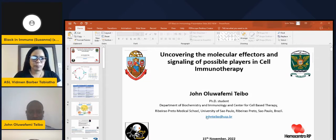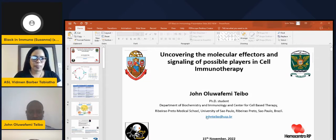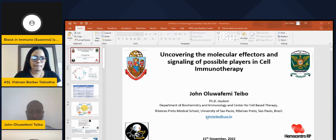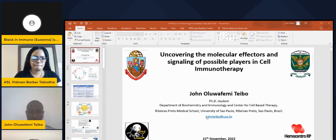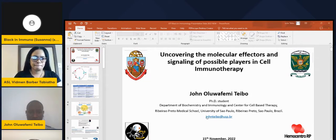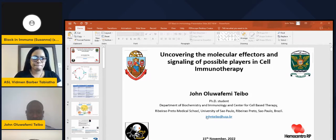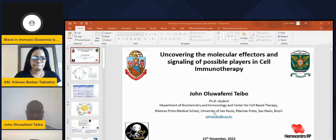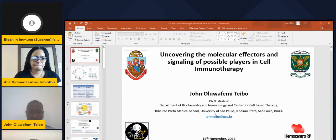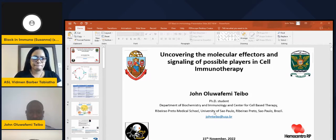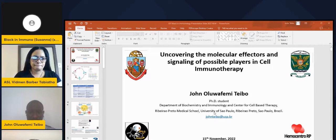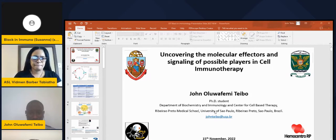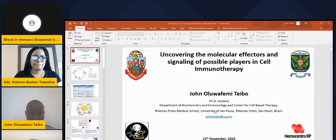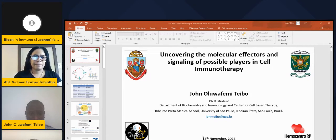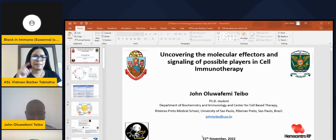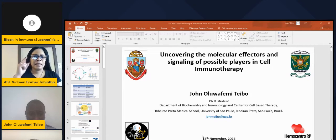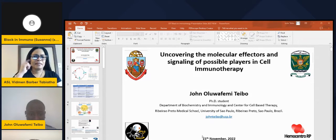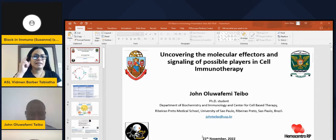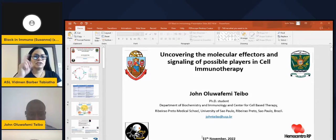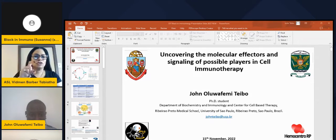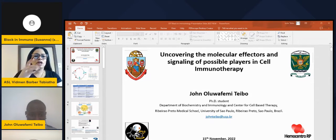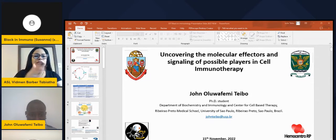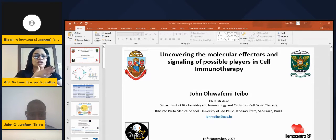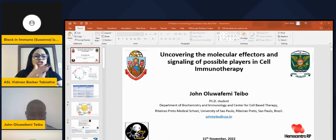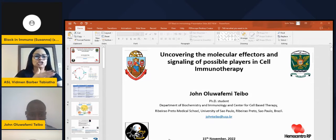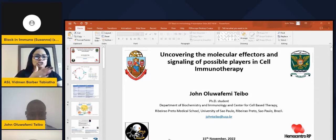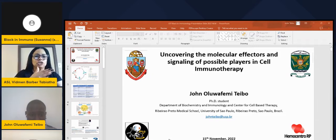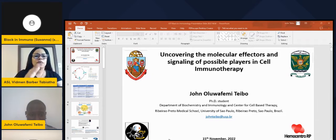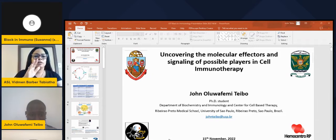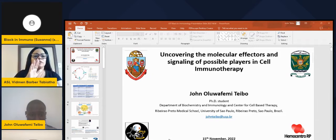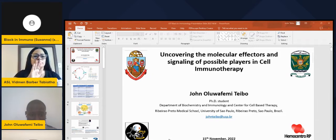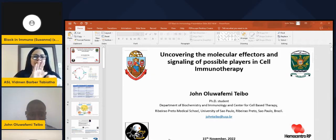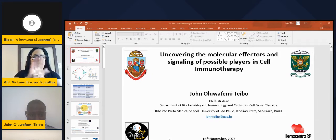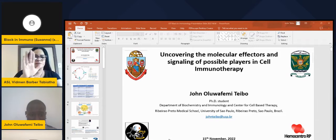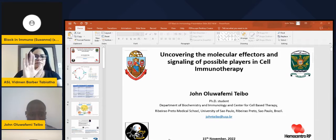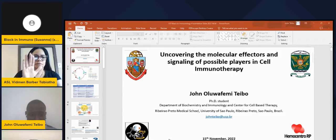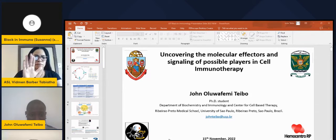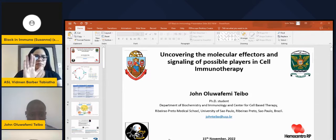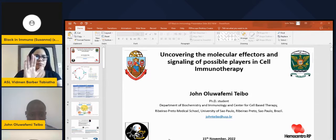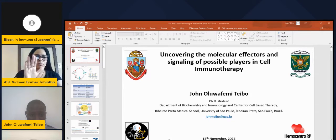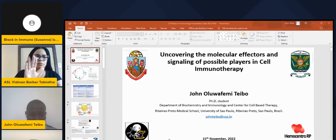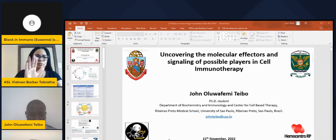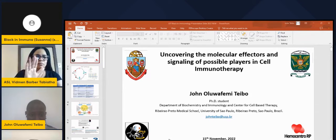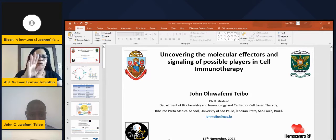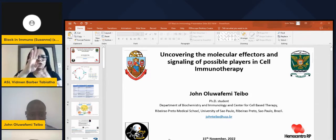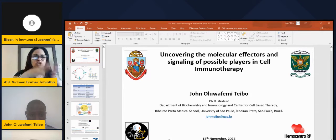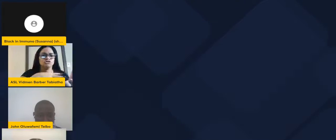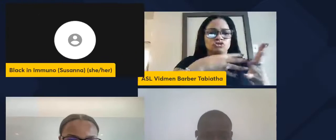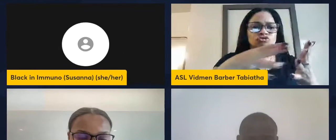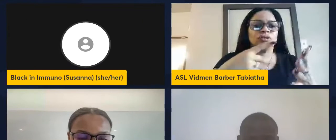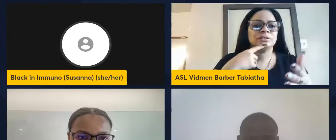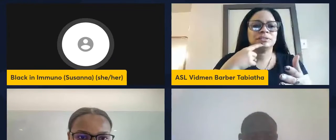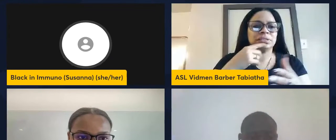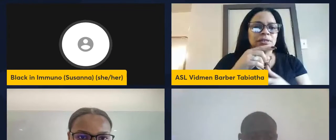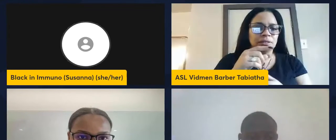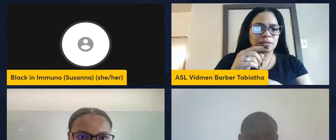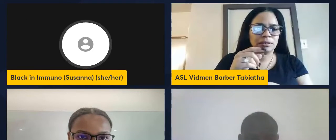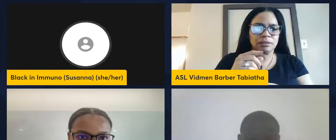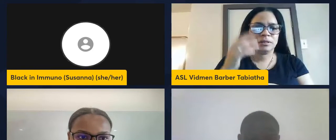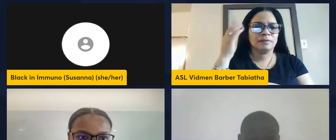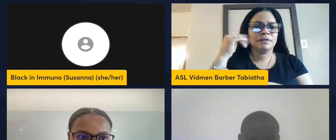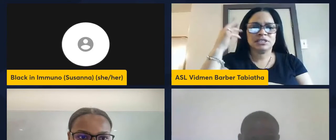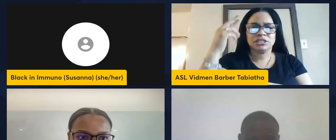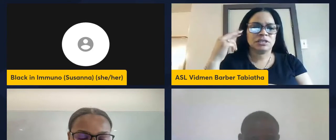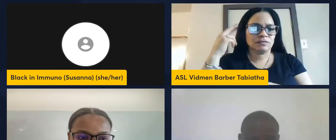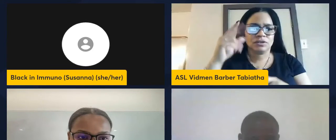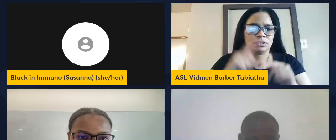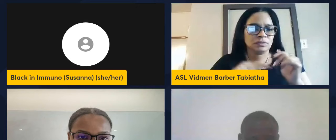Hi, John. I think you have to share the entire window… entire screen instead of just the window. For some reason, it can't go